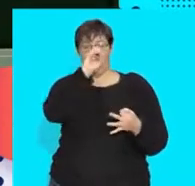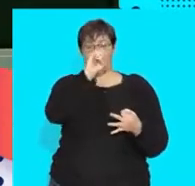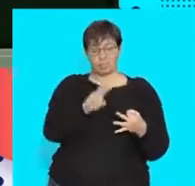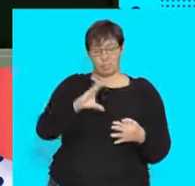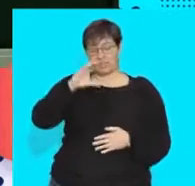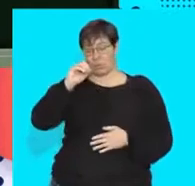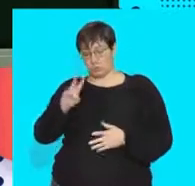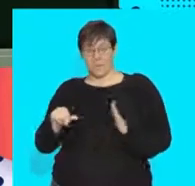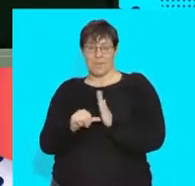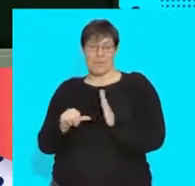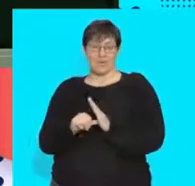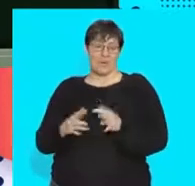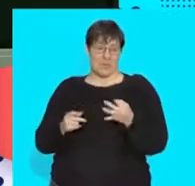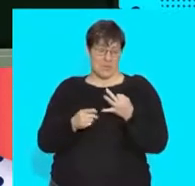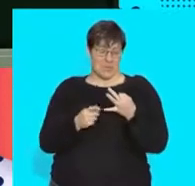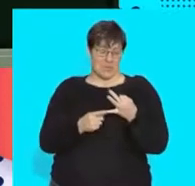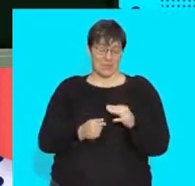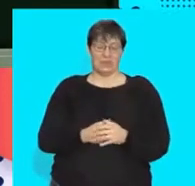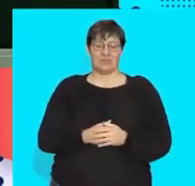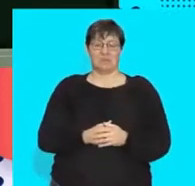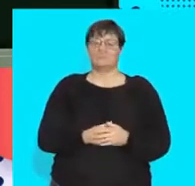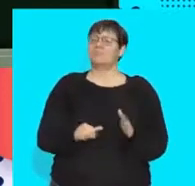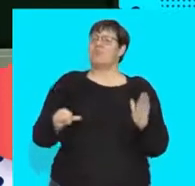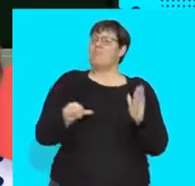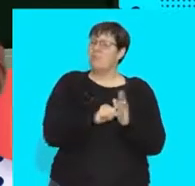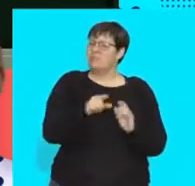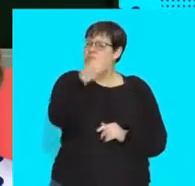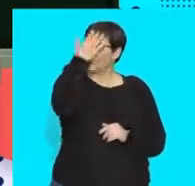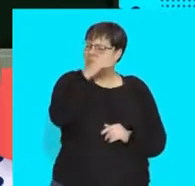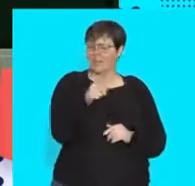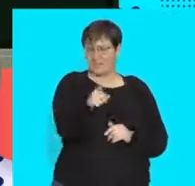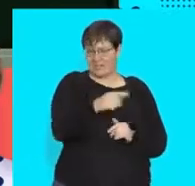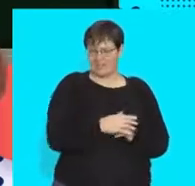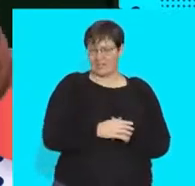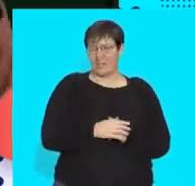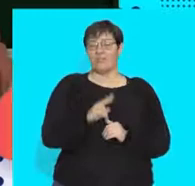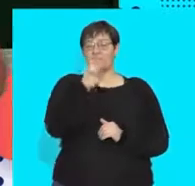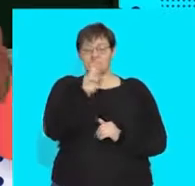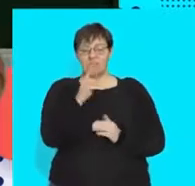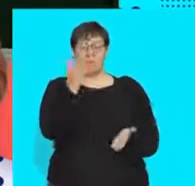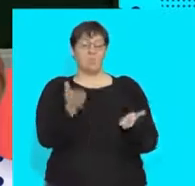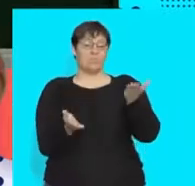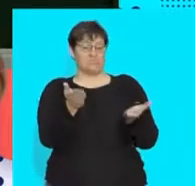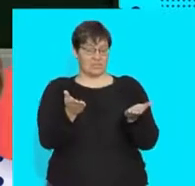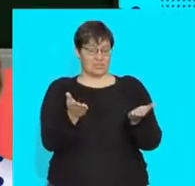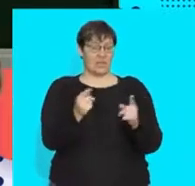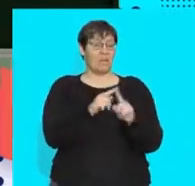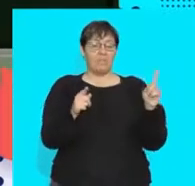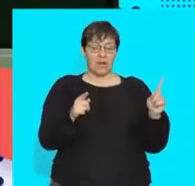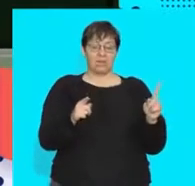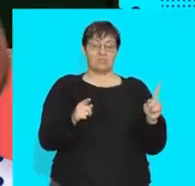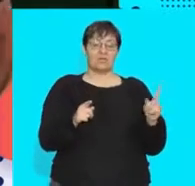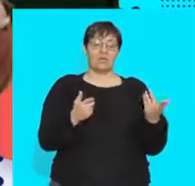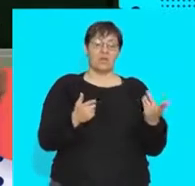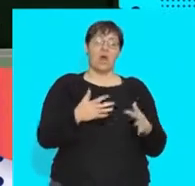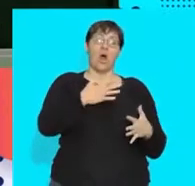is. Now, the very important that you understand here, when we look at homeostasis, it's not about the concentration of the